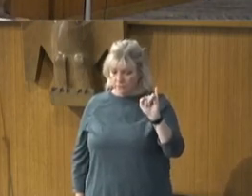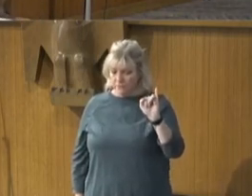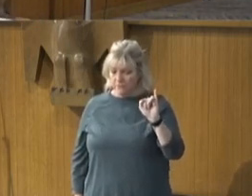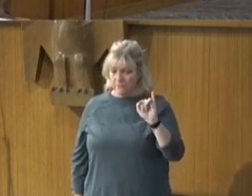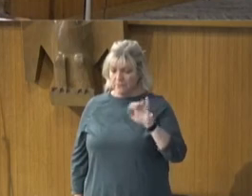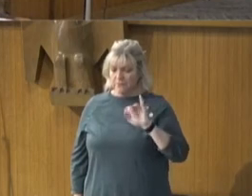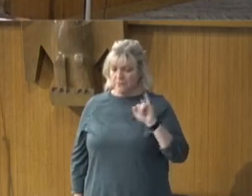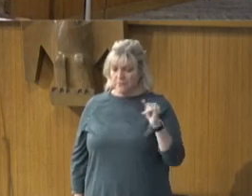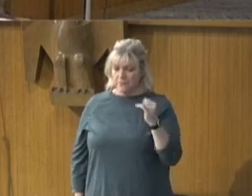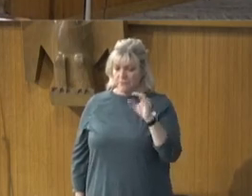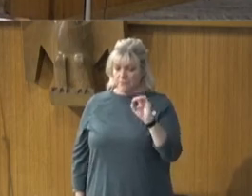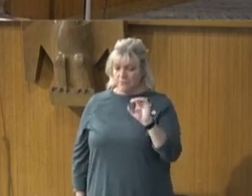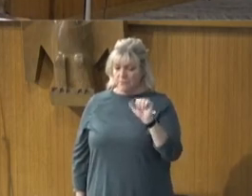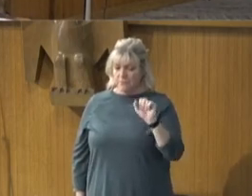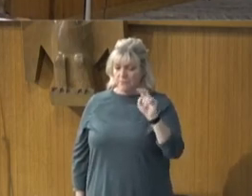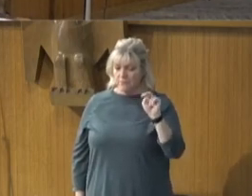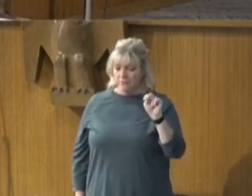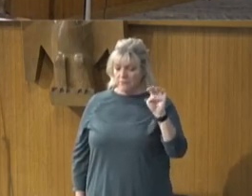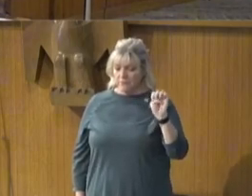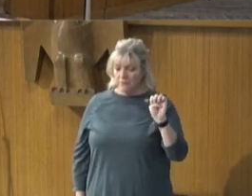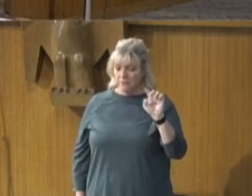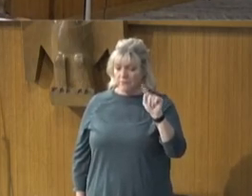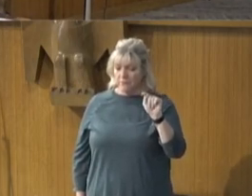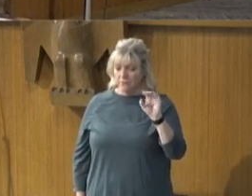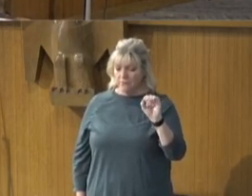Judith Terzi.